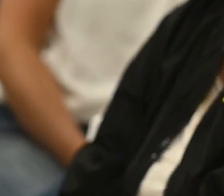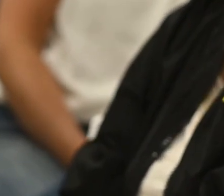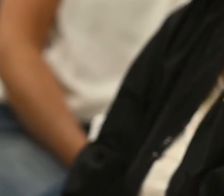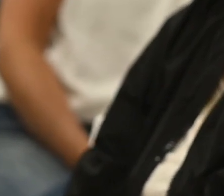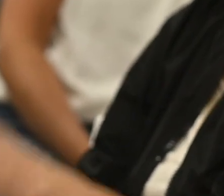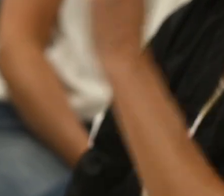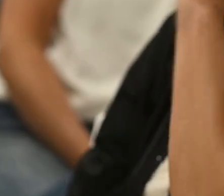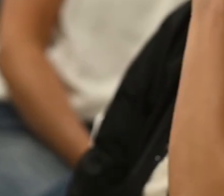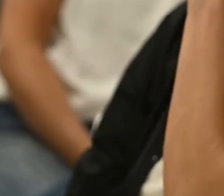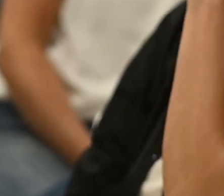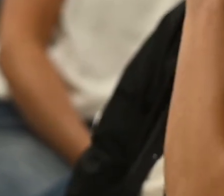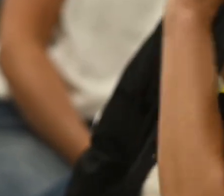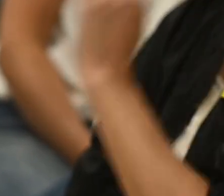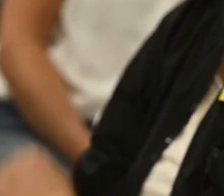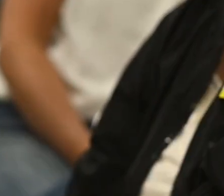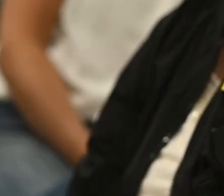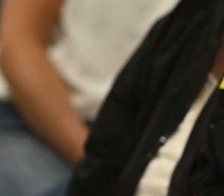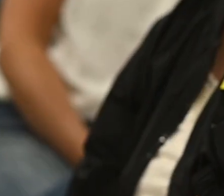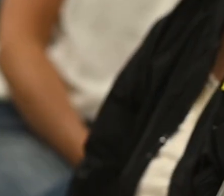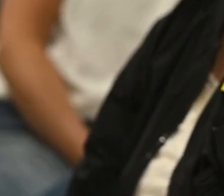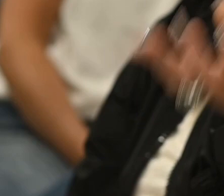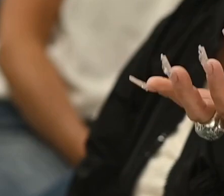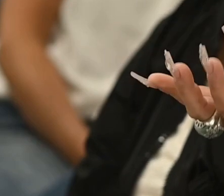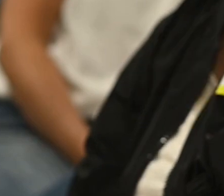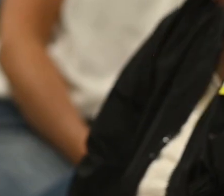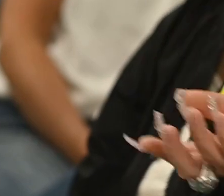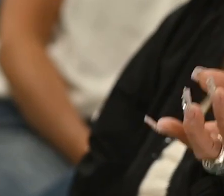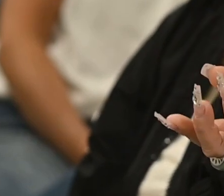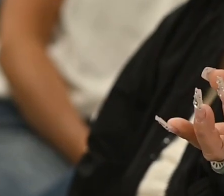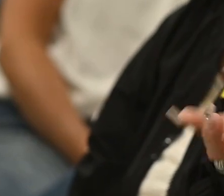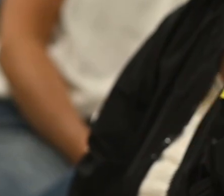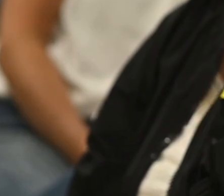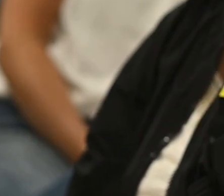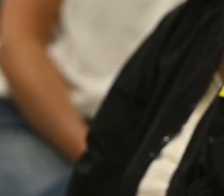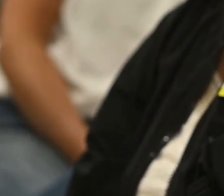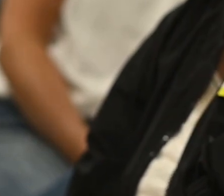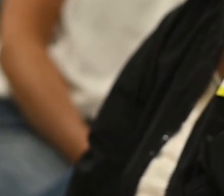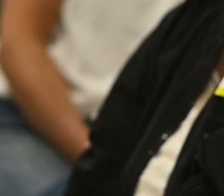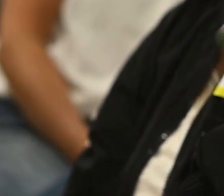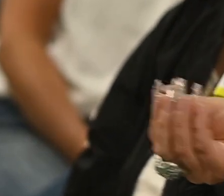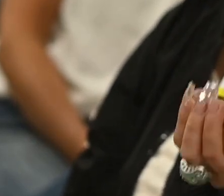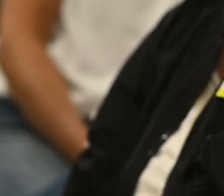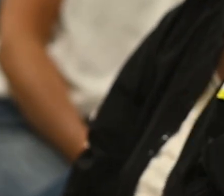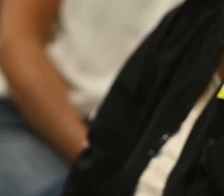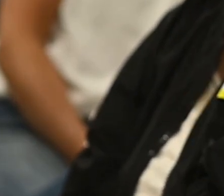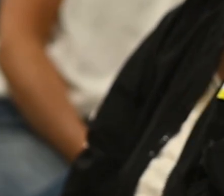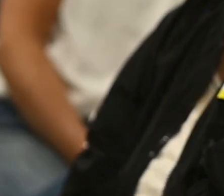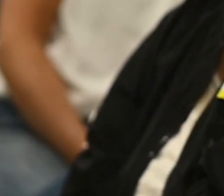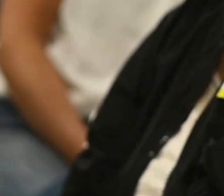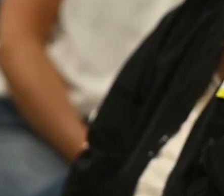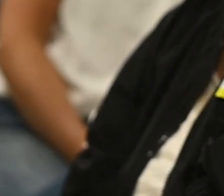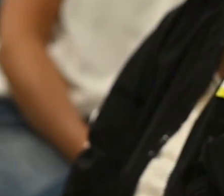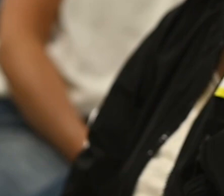right? The nonprofit, so for me, just saying like, oh, I'm not gonna do that, I'm not gonna co-sign that, you know, I think that I need to be there because people like